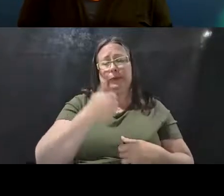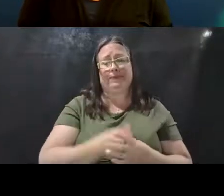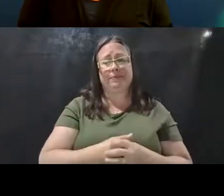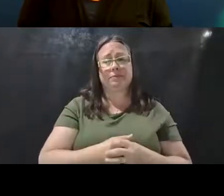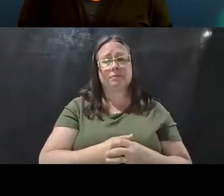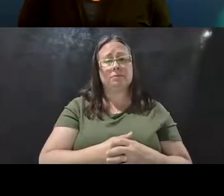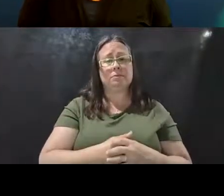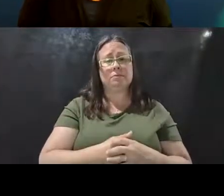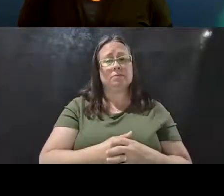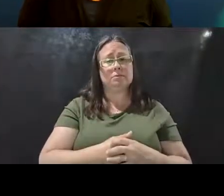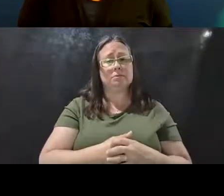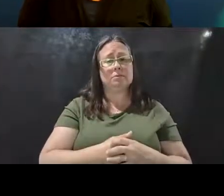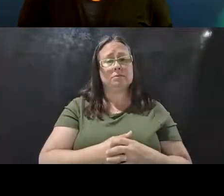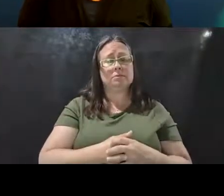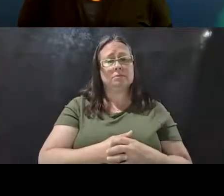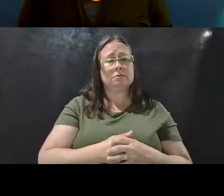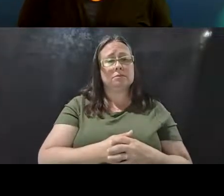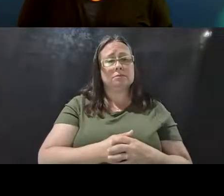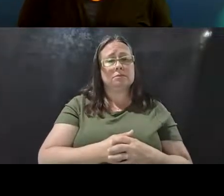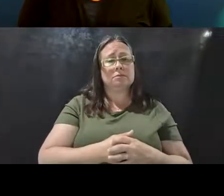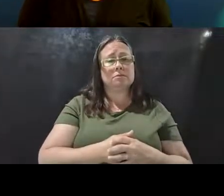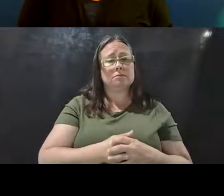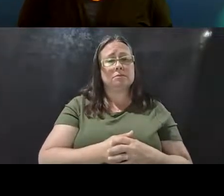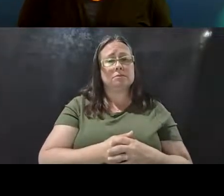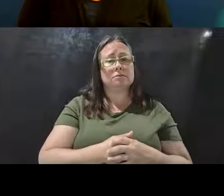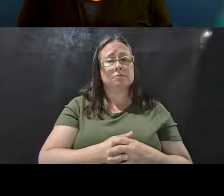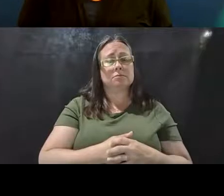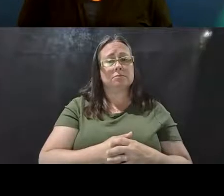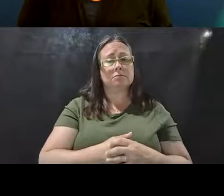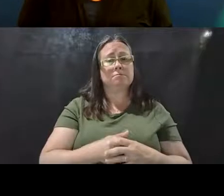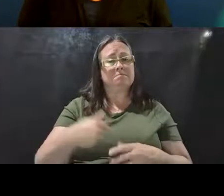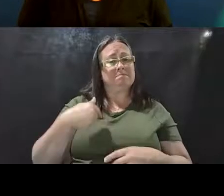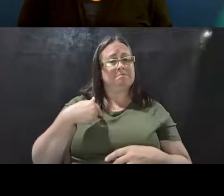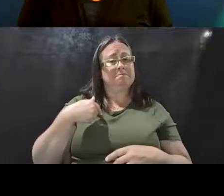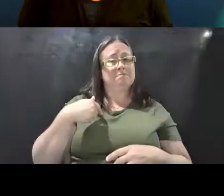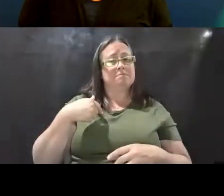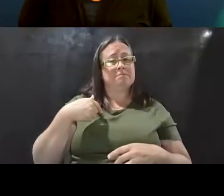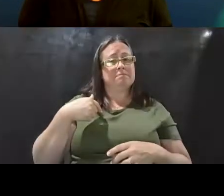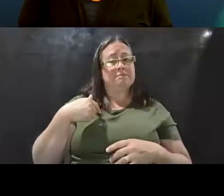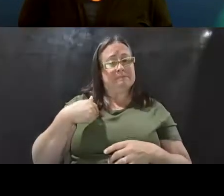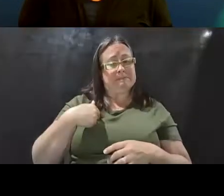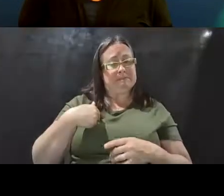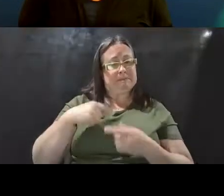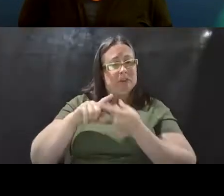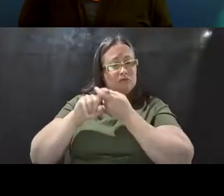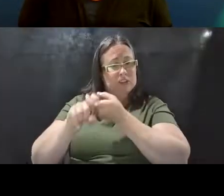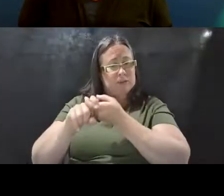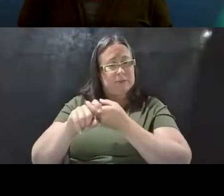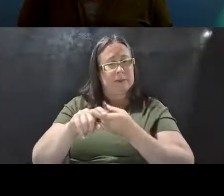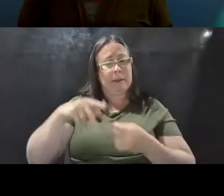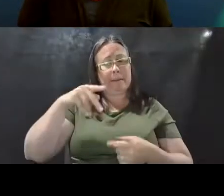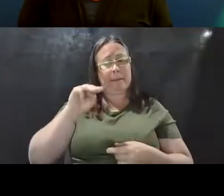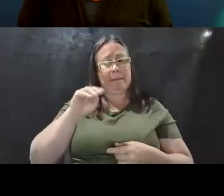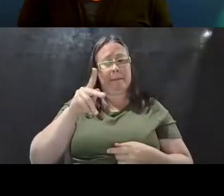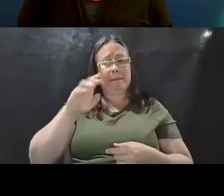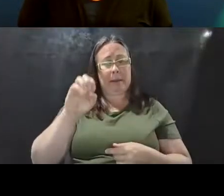as a result of having a friendship with Mike Perry, who's the CEO of a company called